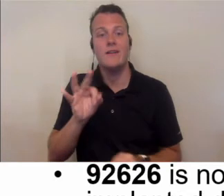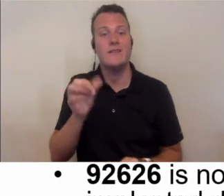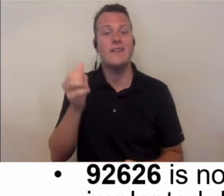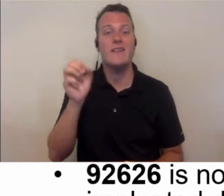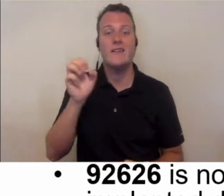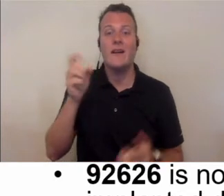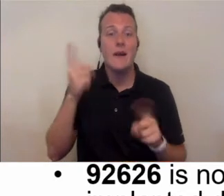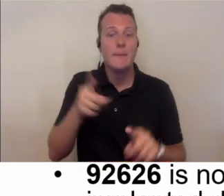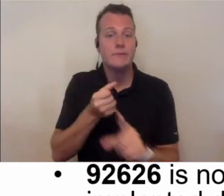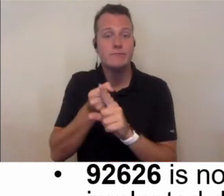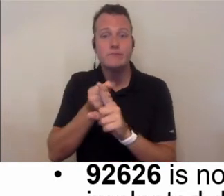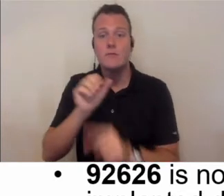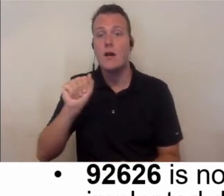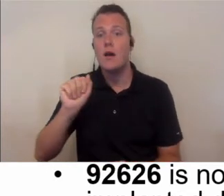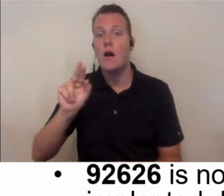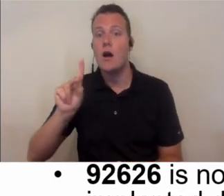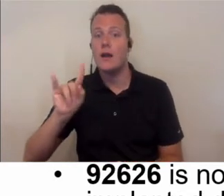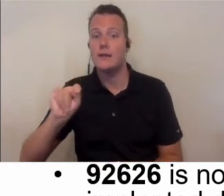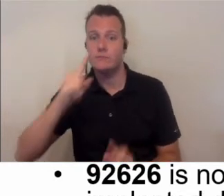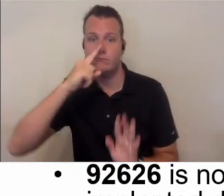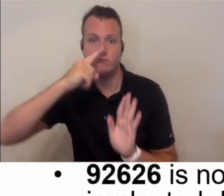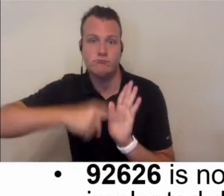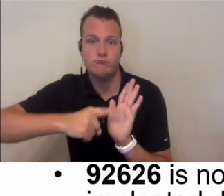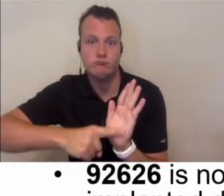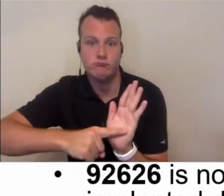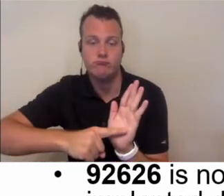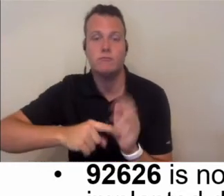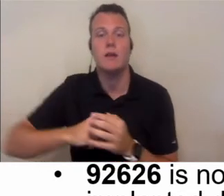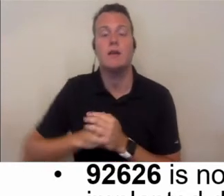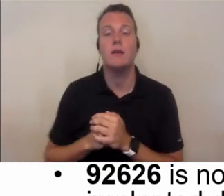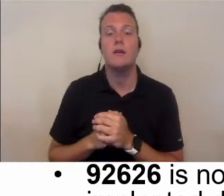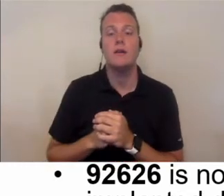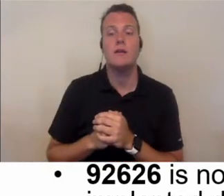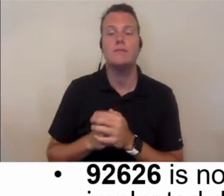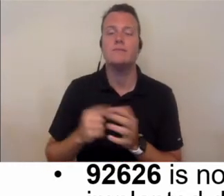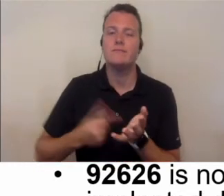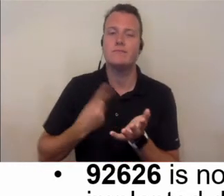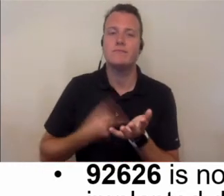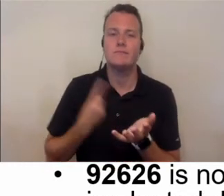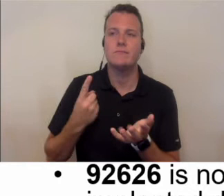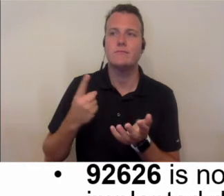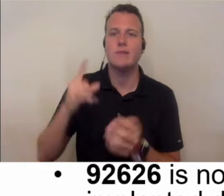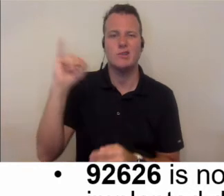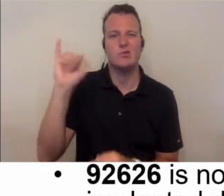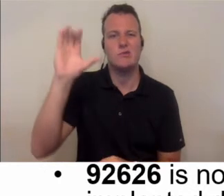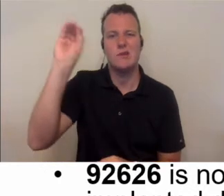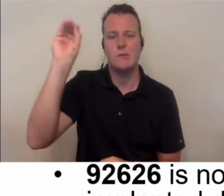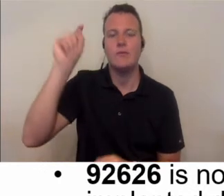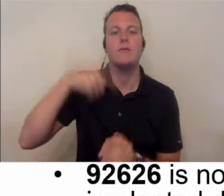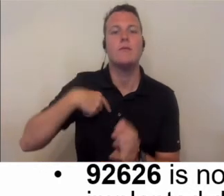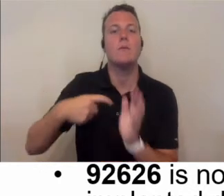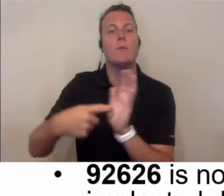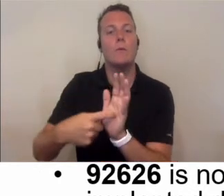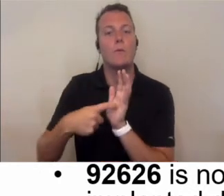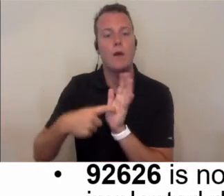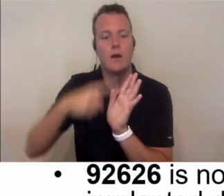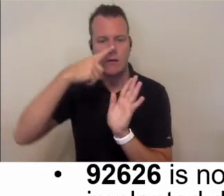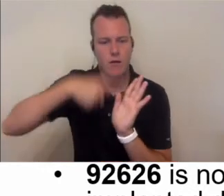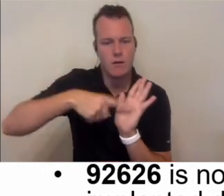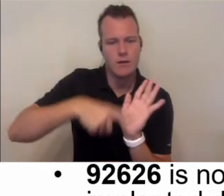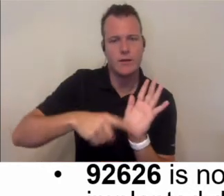audit where sometimes payers are required to do audits, where they come in and look at your chart notes